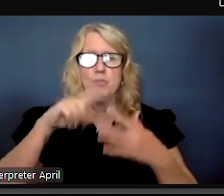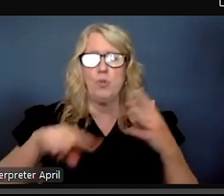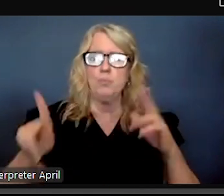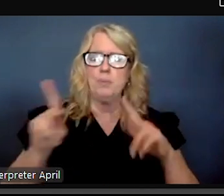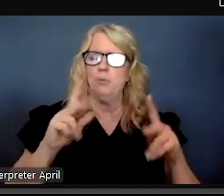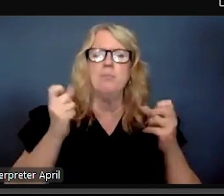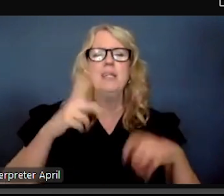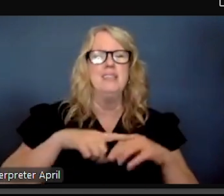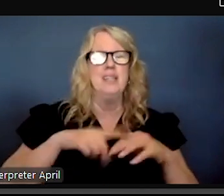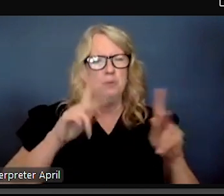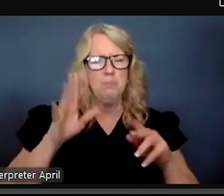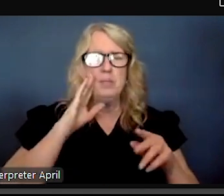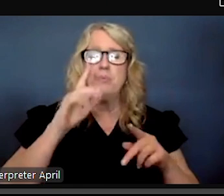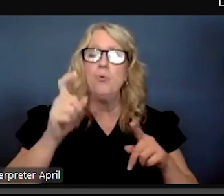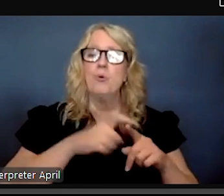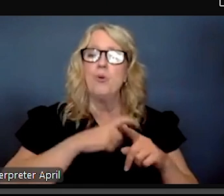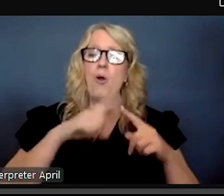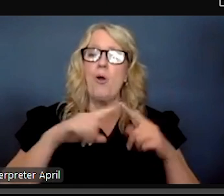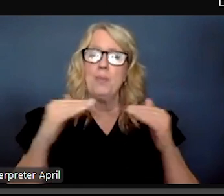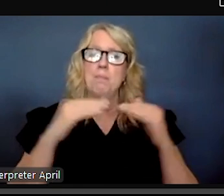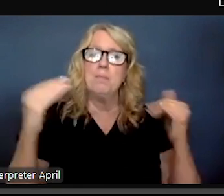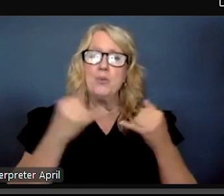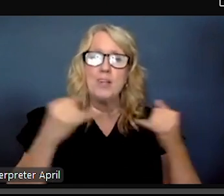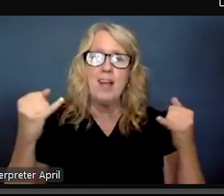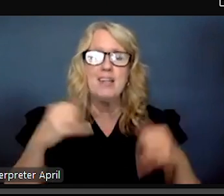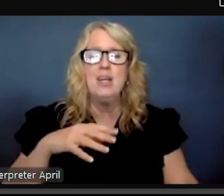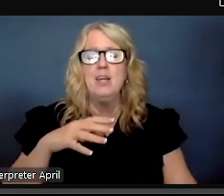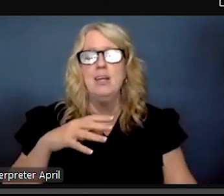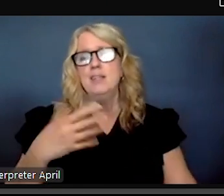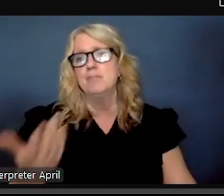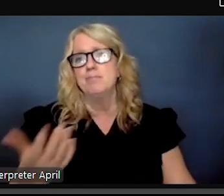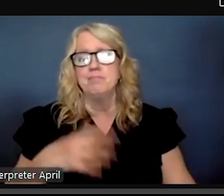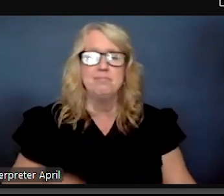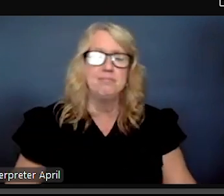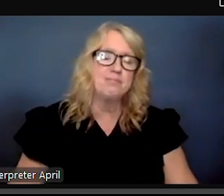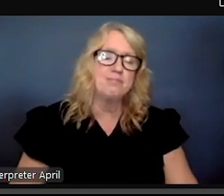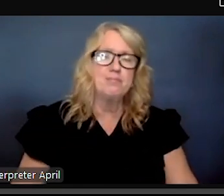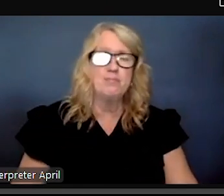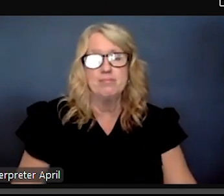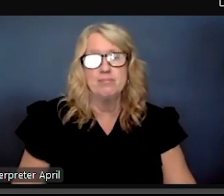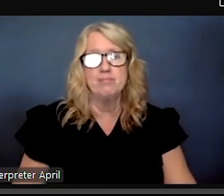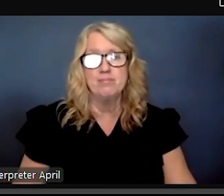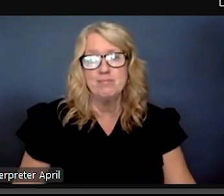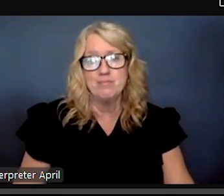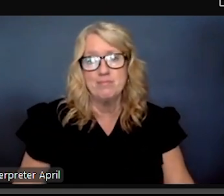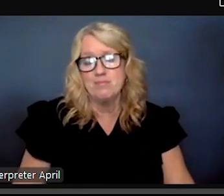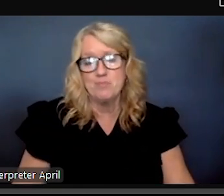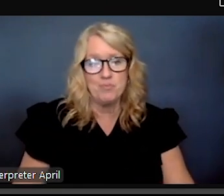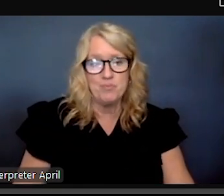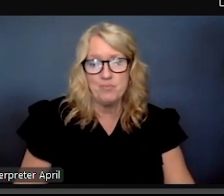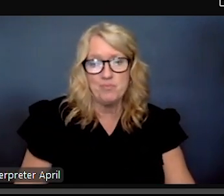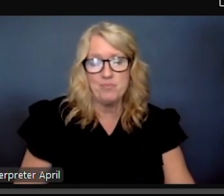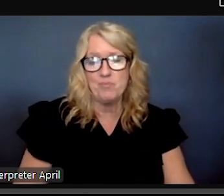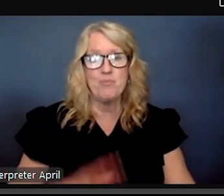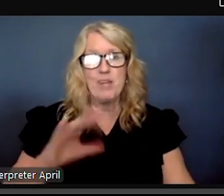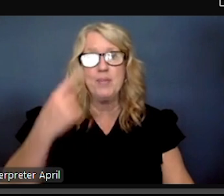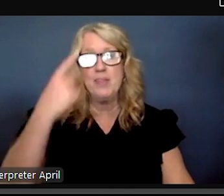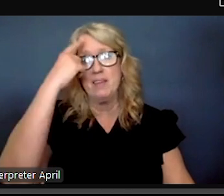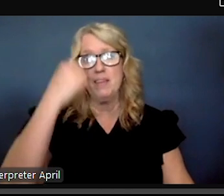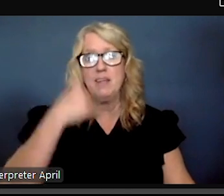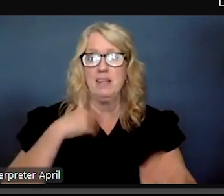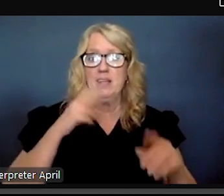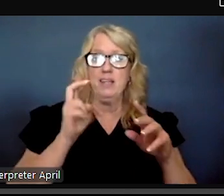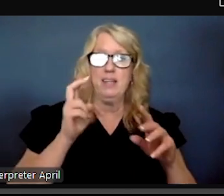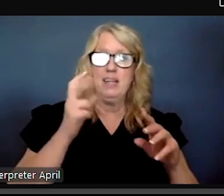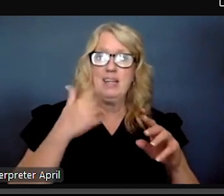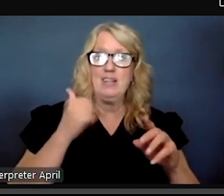times people call the peer line just for, you know, I just think it's a culture that we're